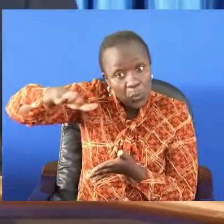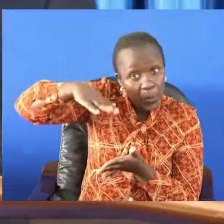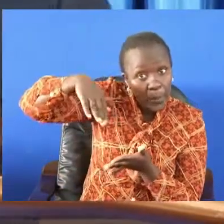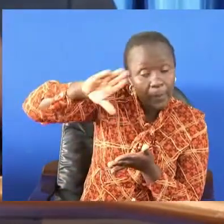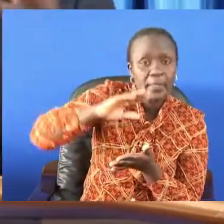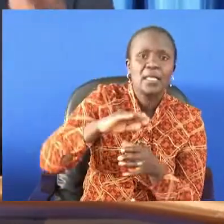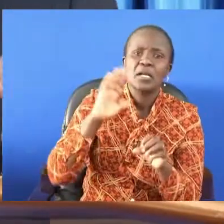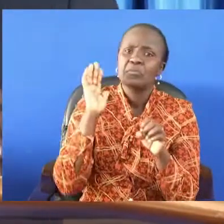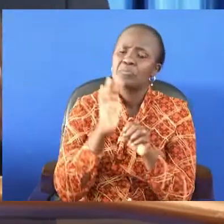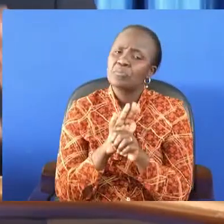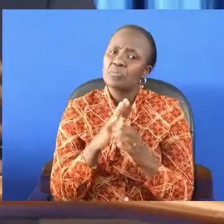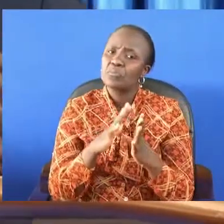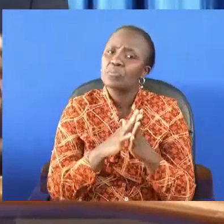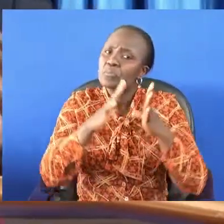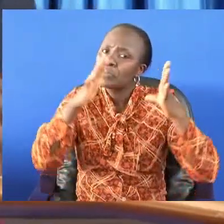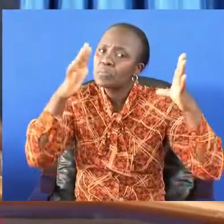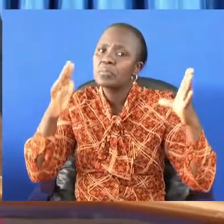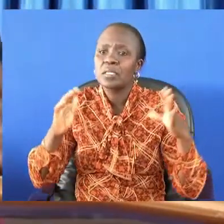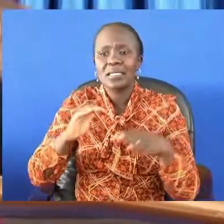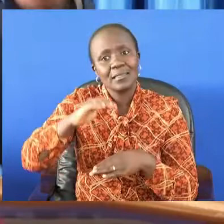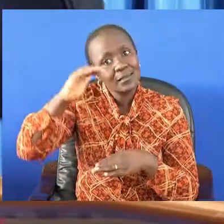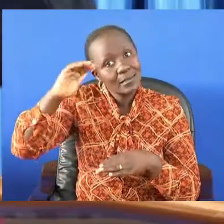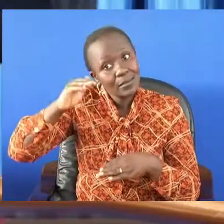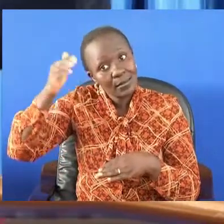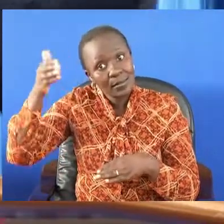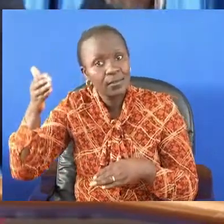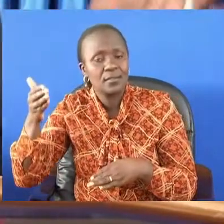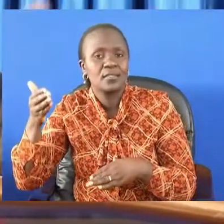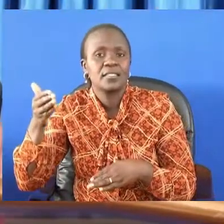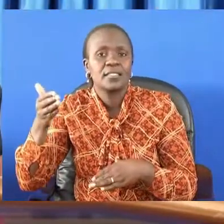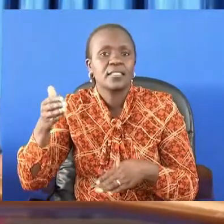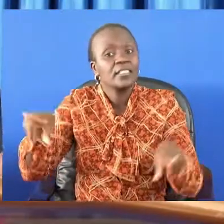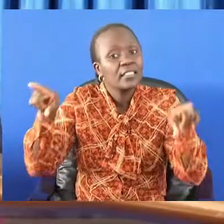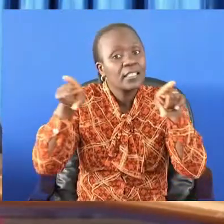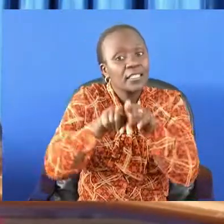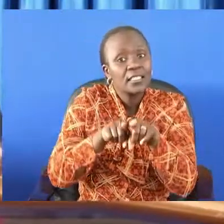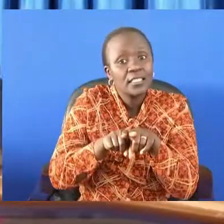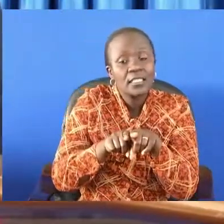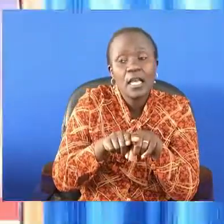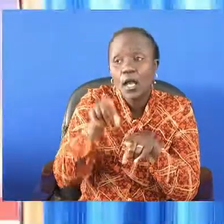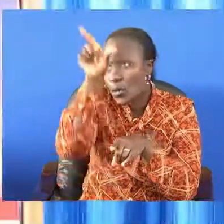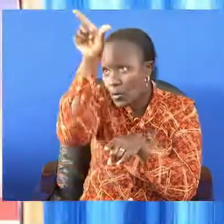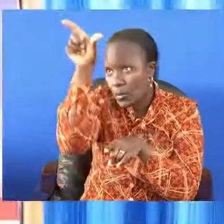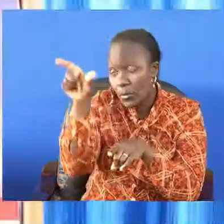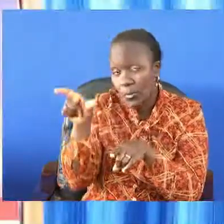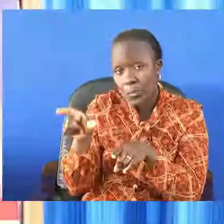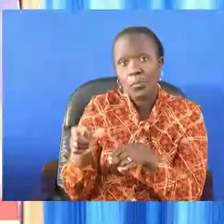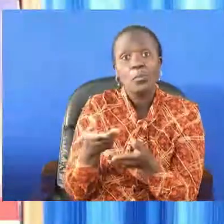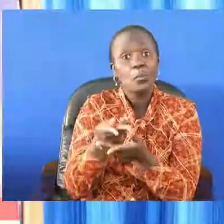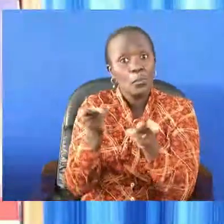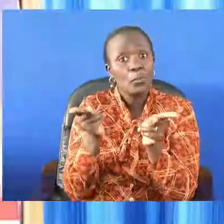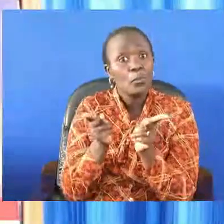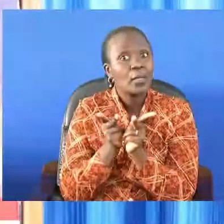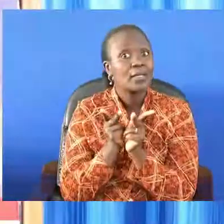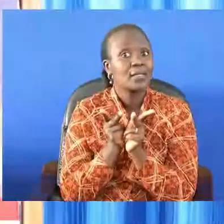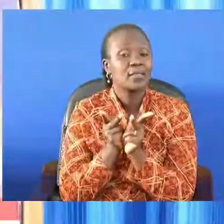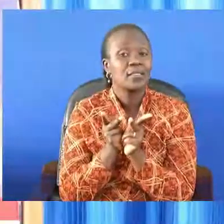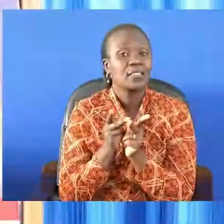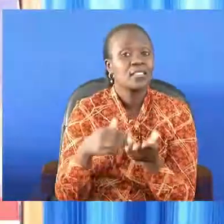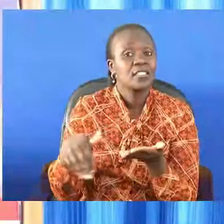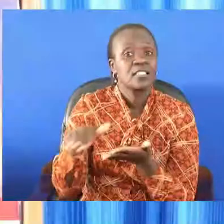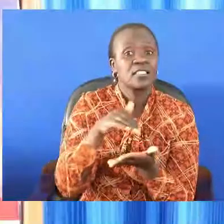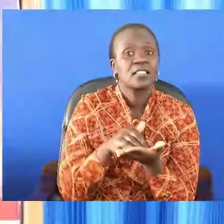There are major cities or towns that were in the province of Macedonia. They